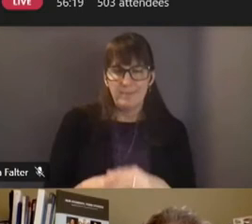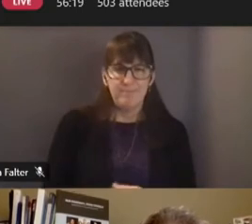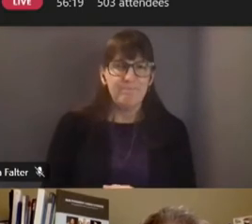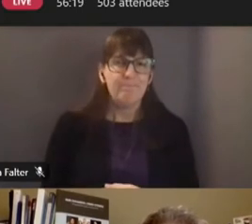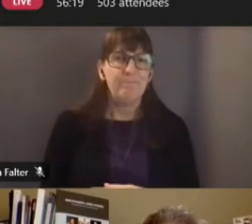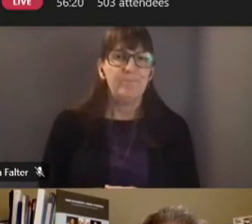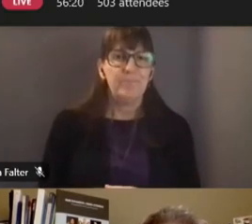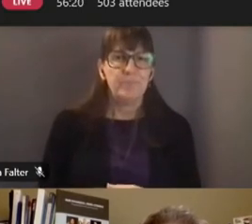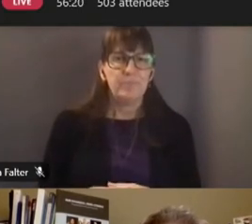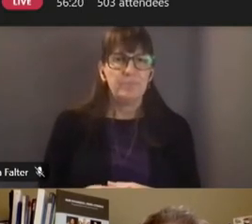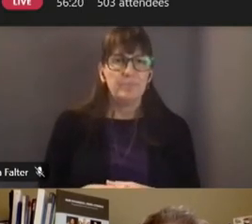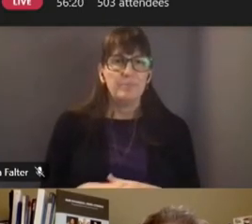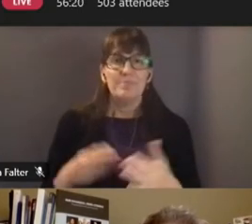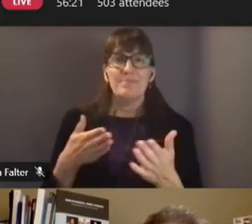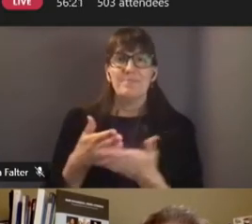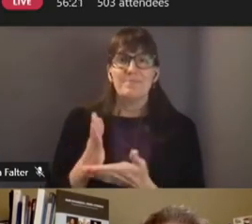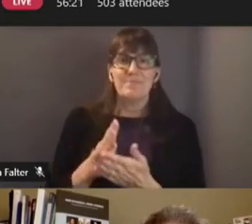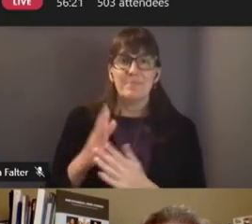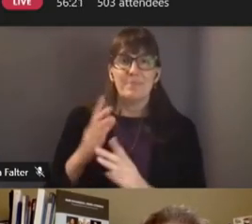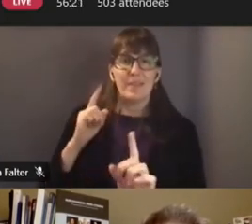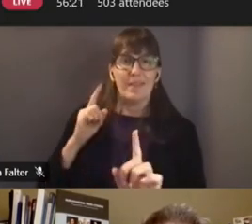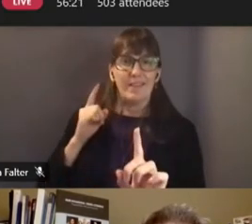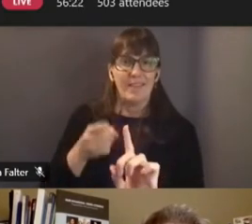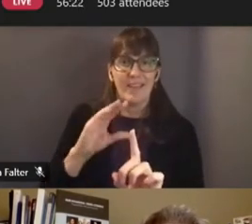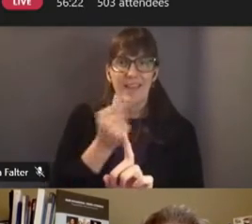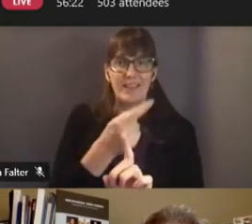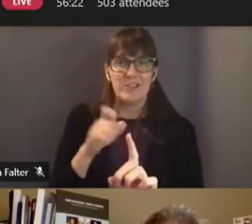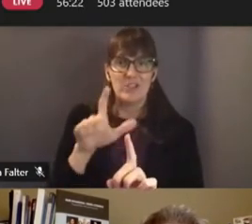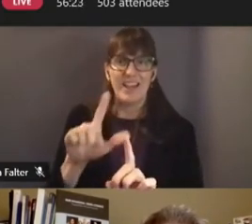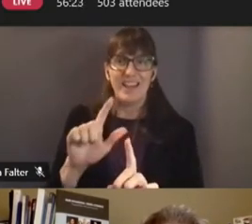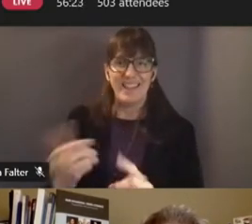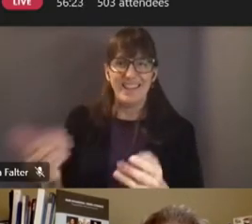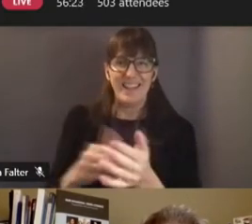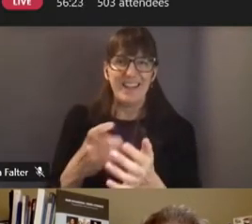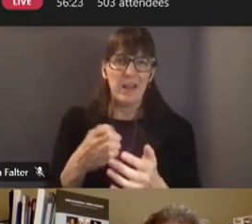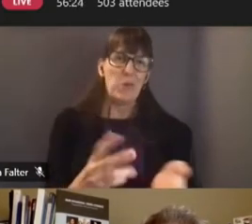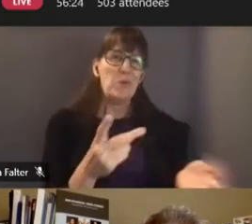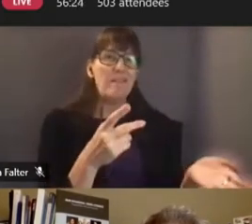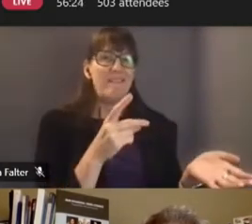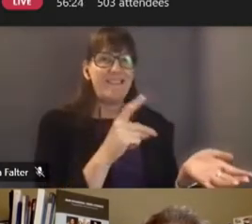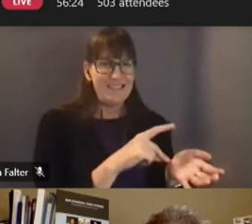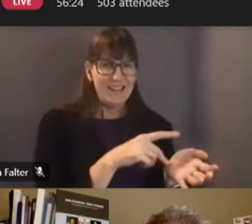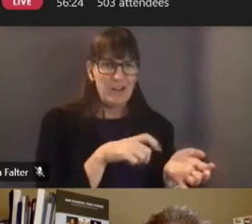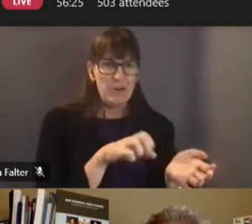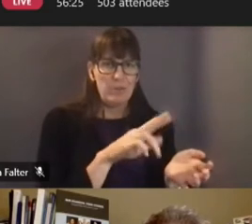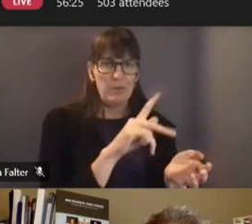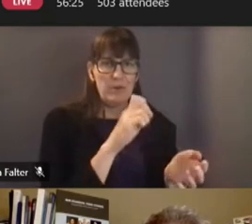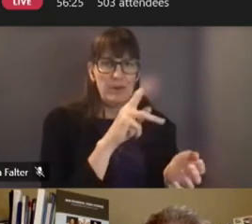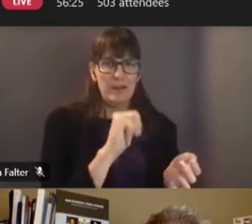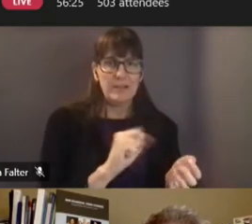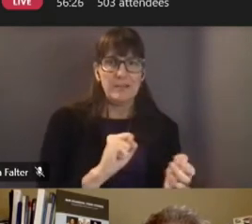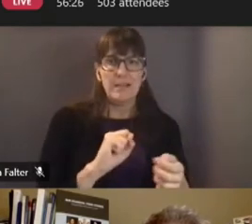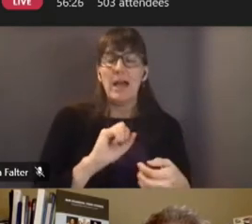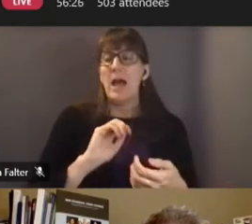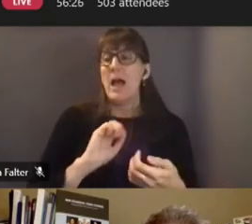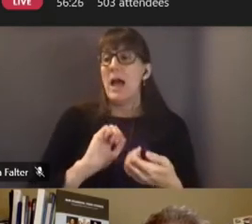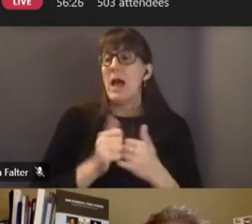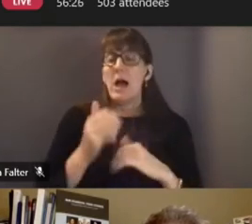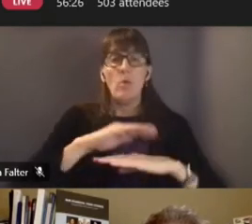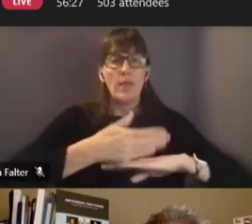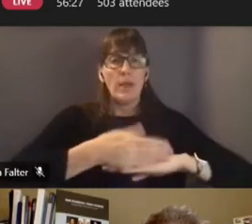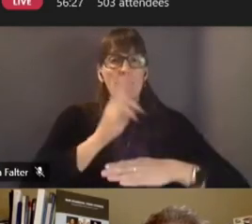All right, stay on point, Kashelle. This one's for you or Dr. Perkins. How will laptops be used in the